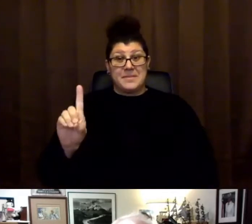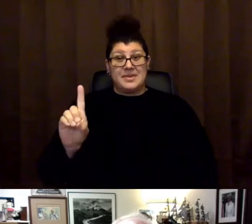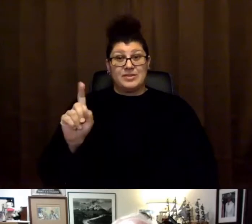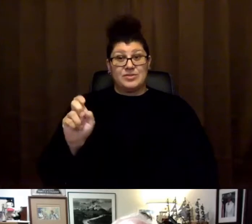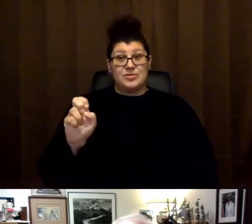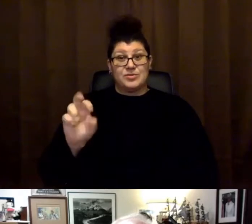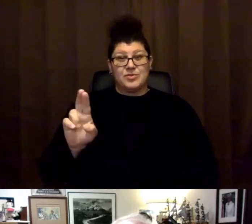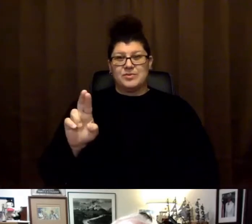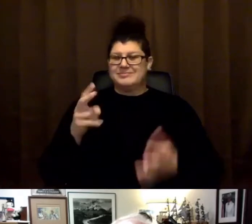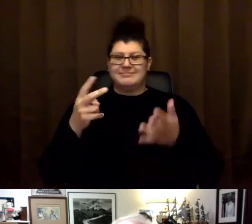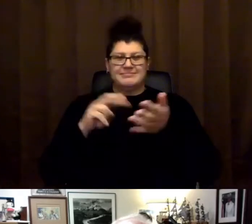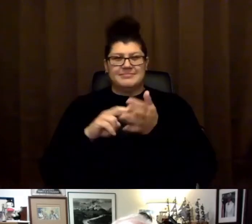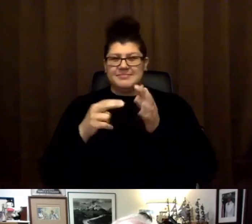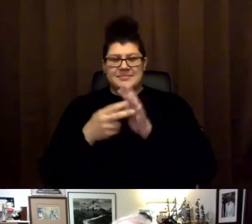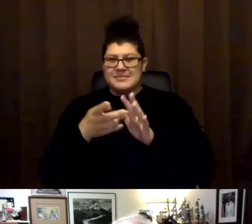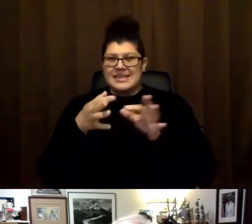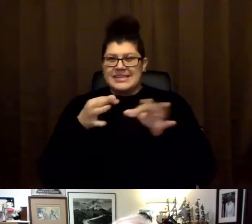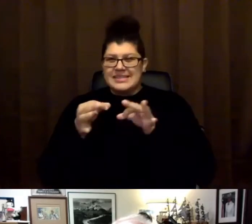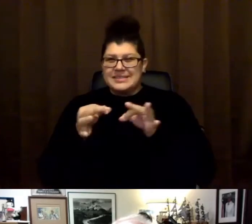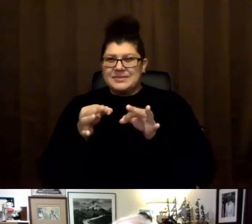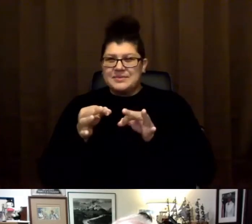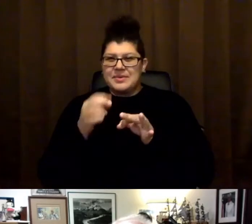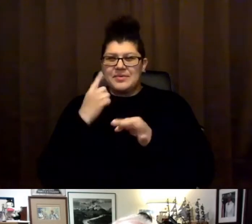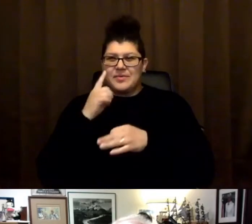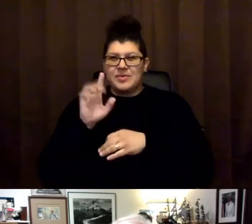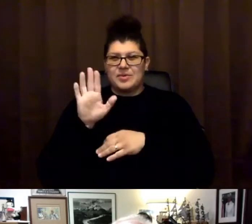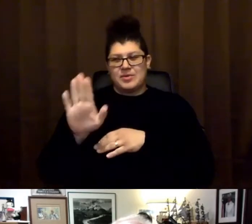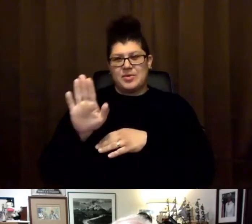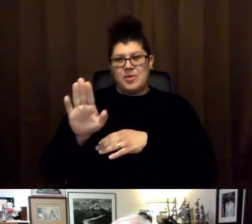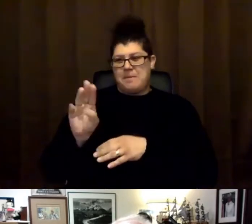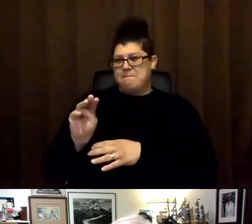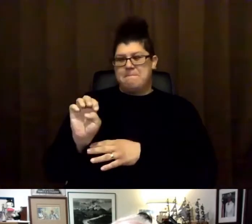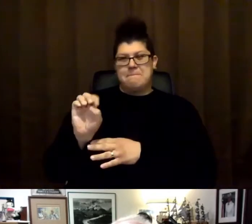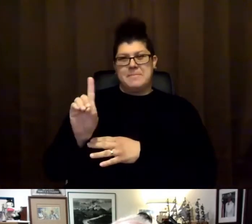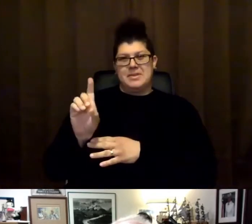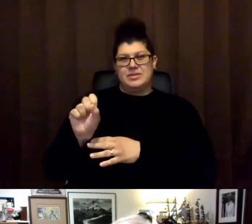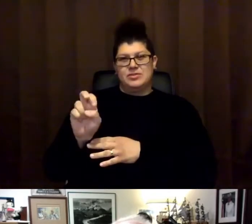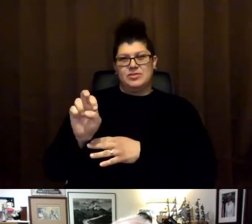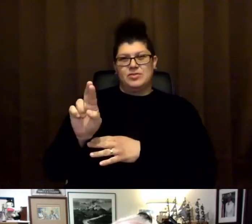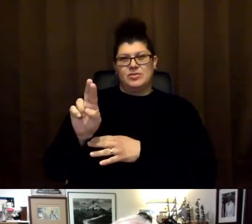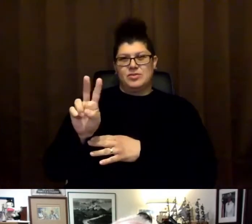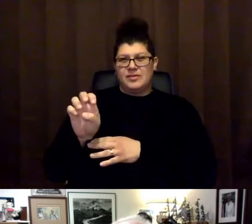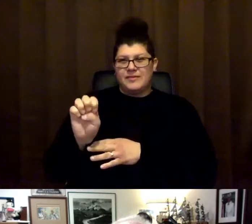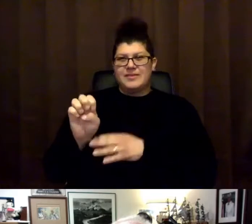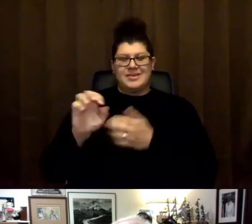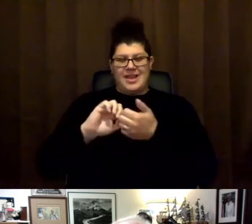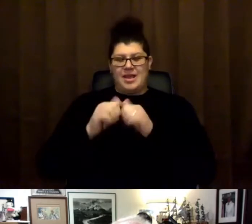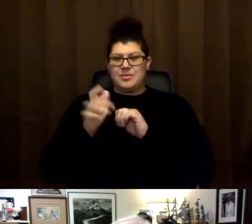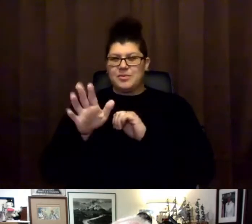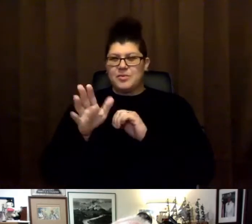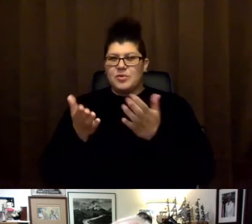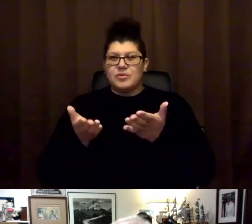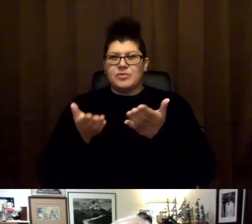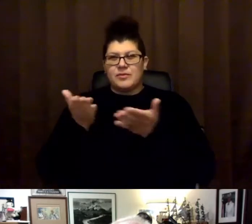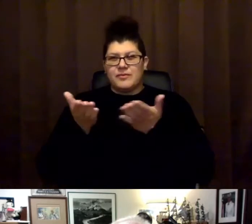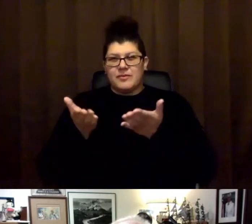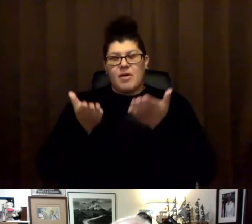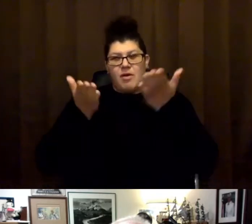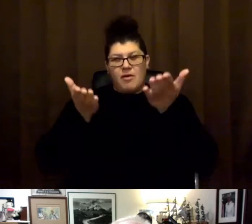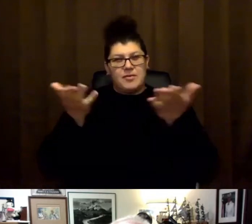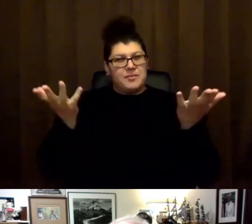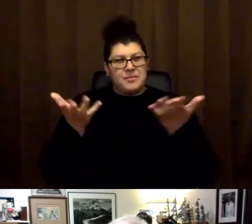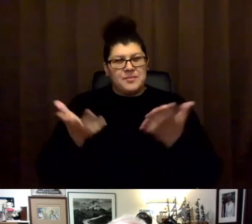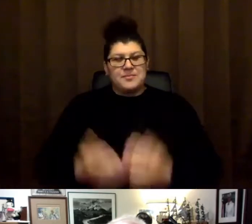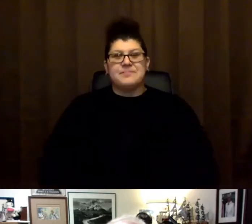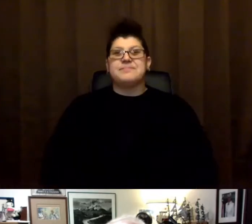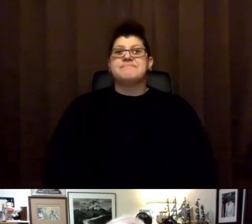bit about what you do at Medserve, and what kind of services that you offer? Very good.